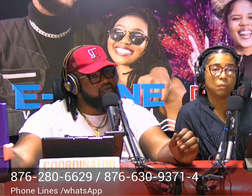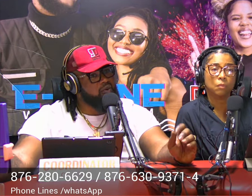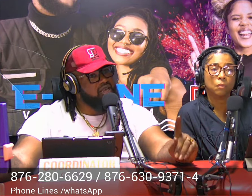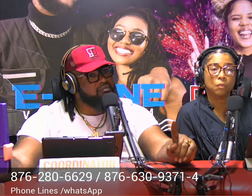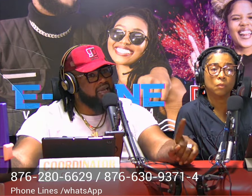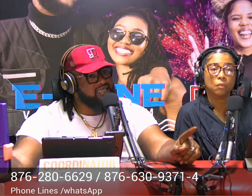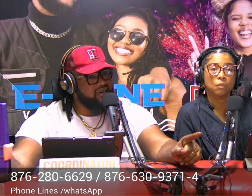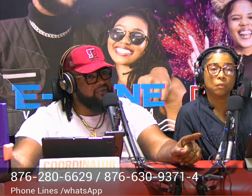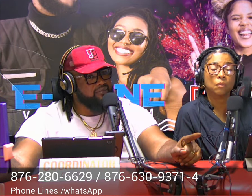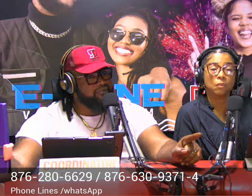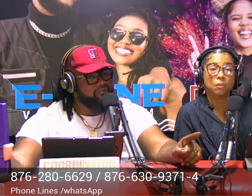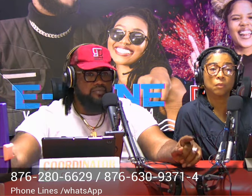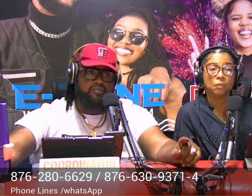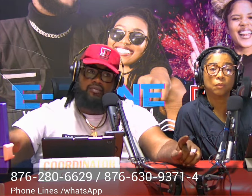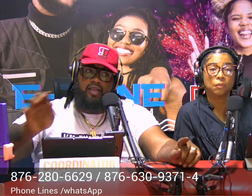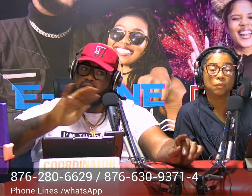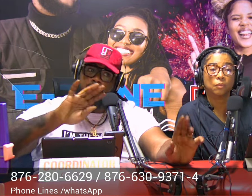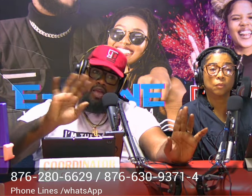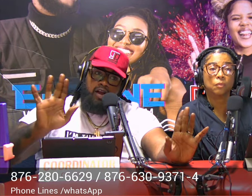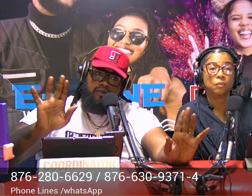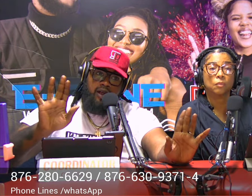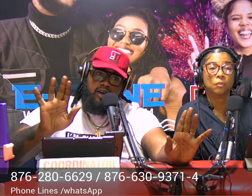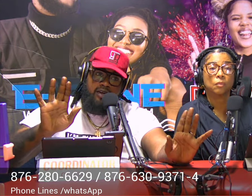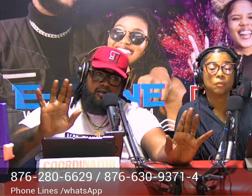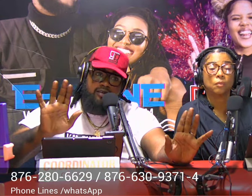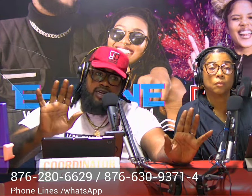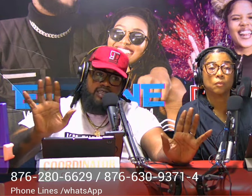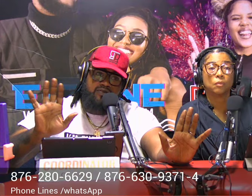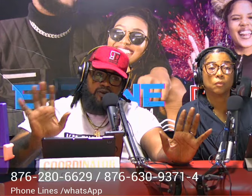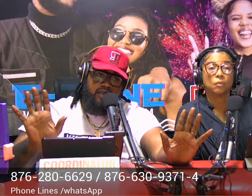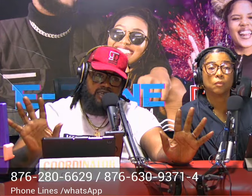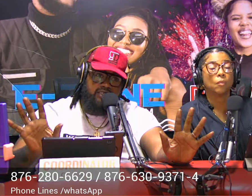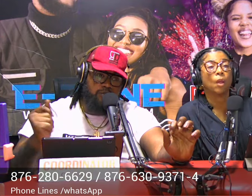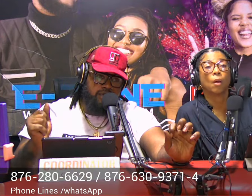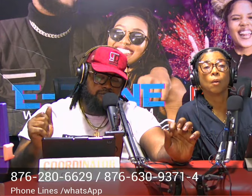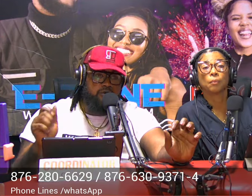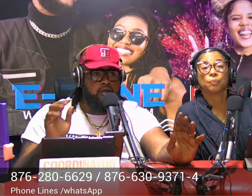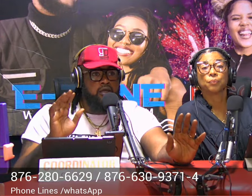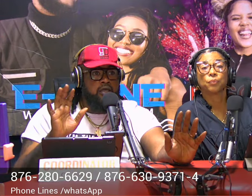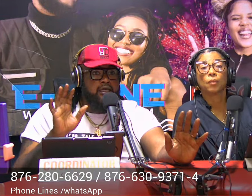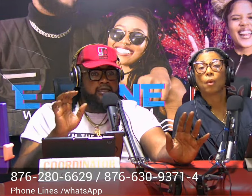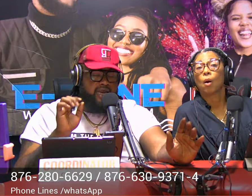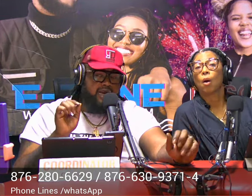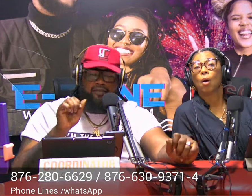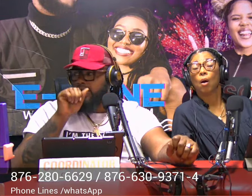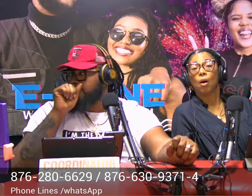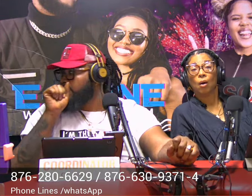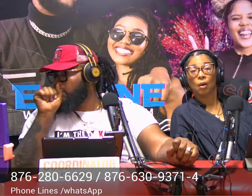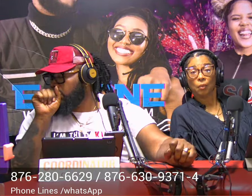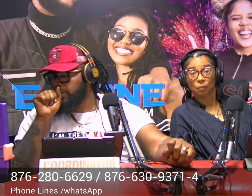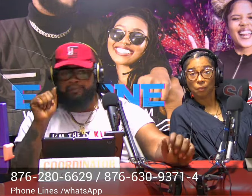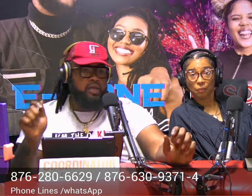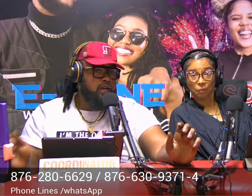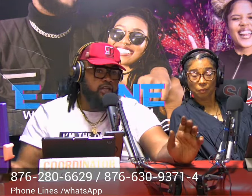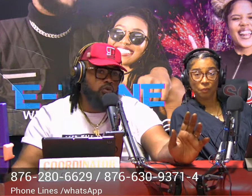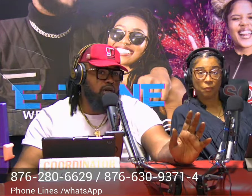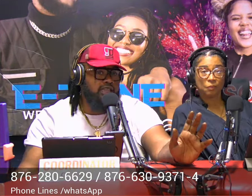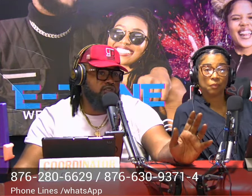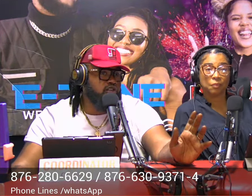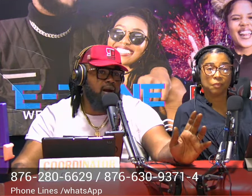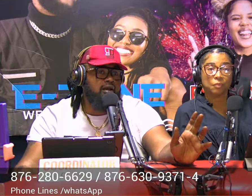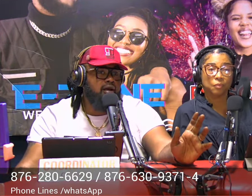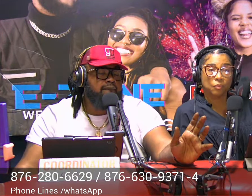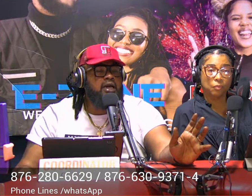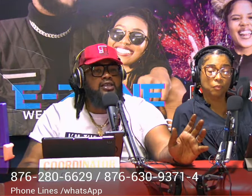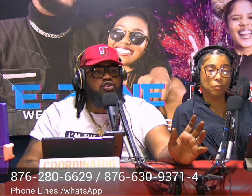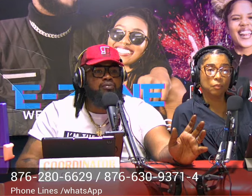Mm-hmm. In a vehicle with him by yourself. Mm-hmm. Big red flag that is very careless to me. Second of all, the toll not